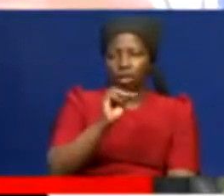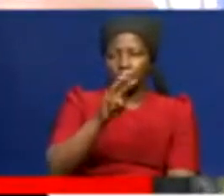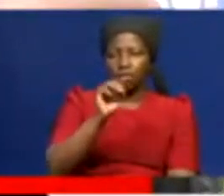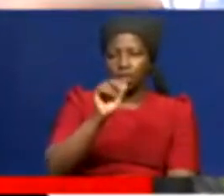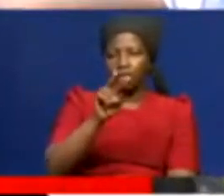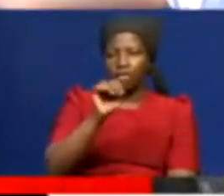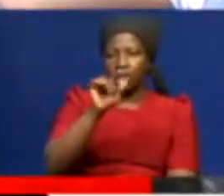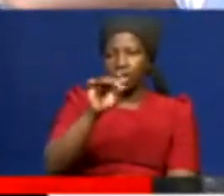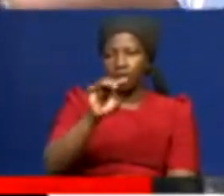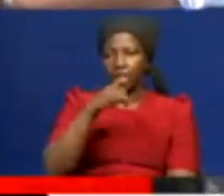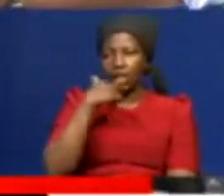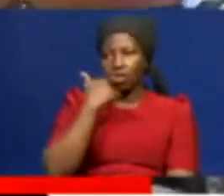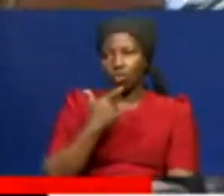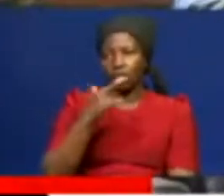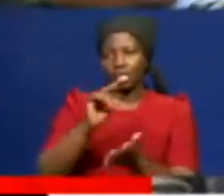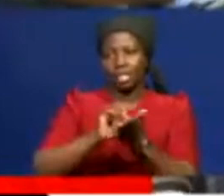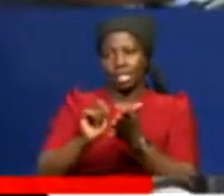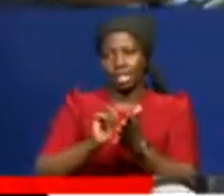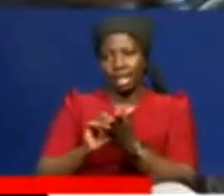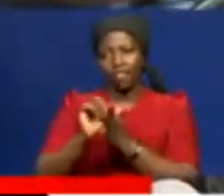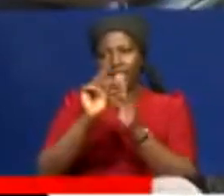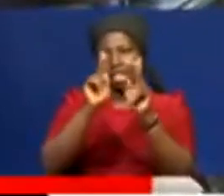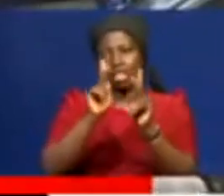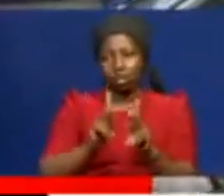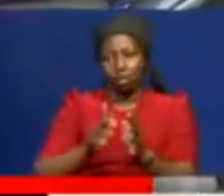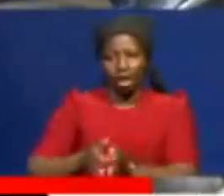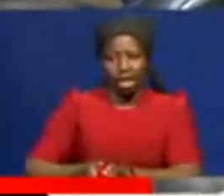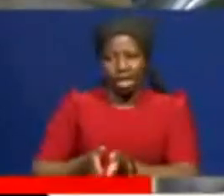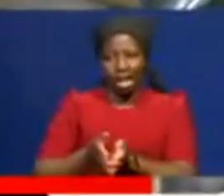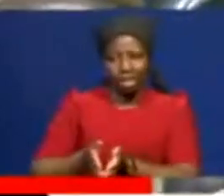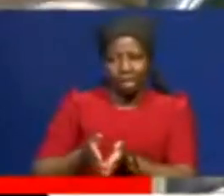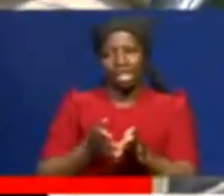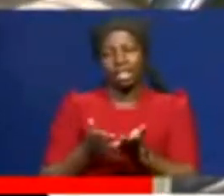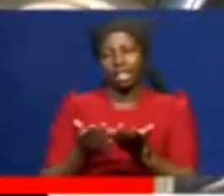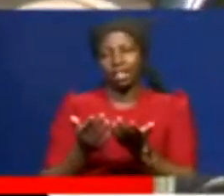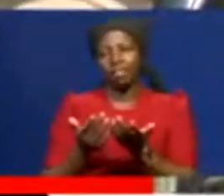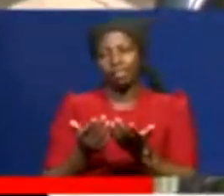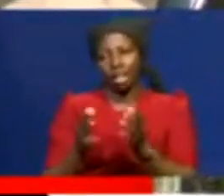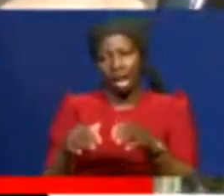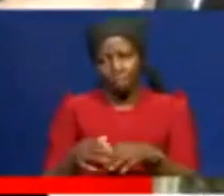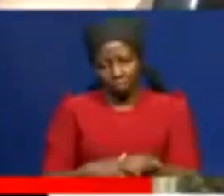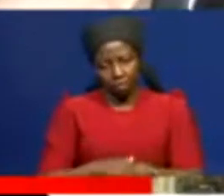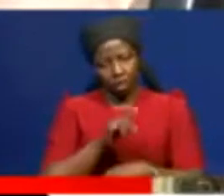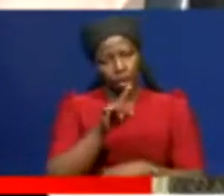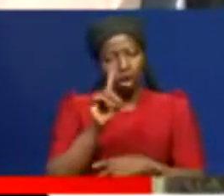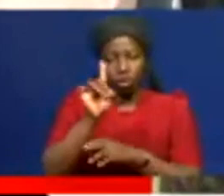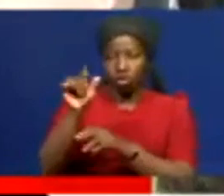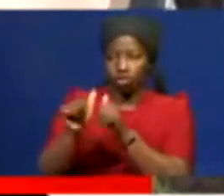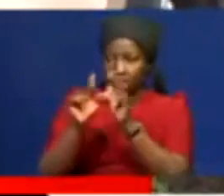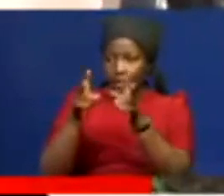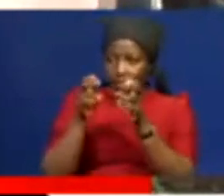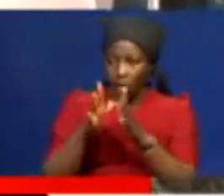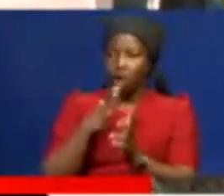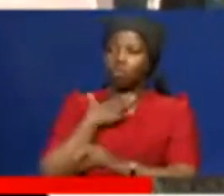secretary of Kisumu Rugby Football Club. Joy Cox, one question that the viewers would want to